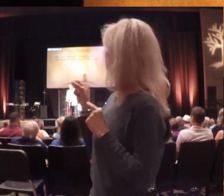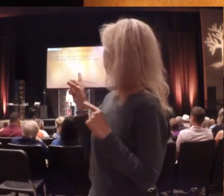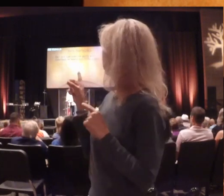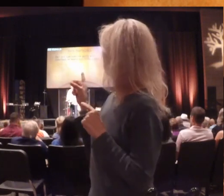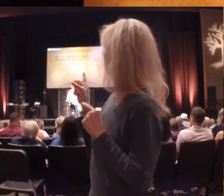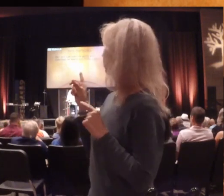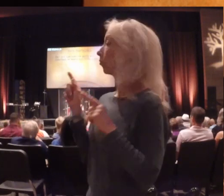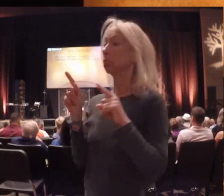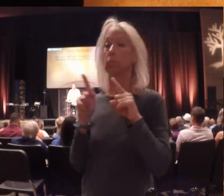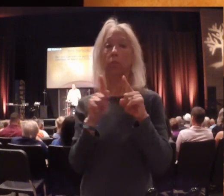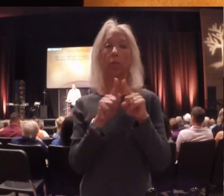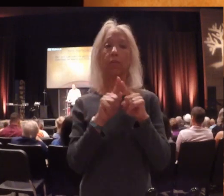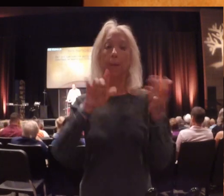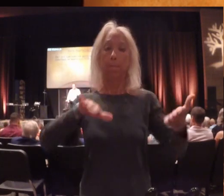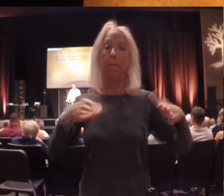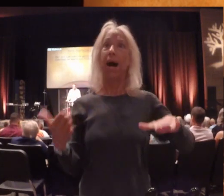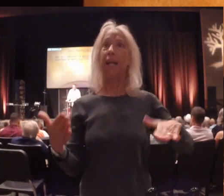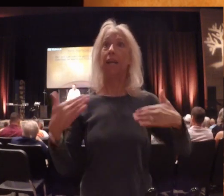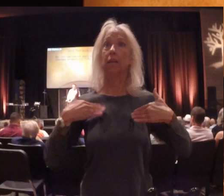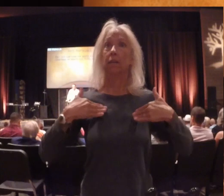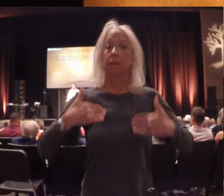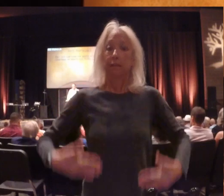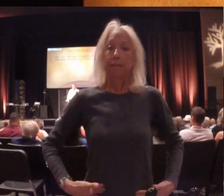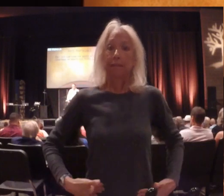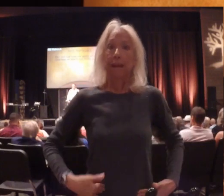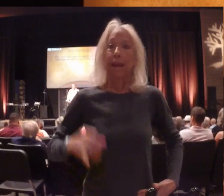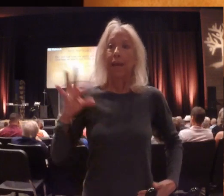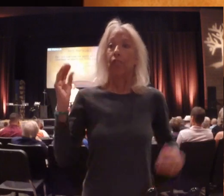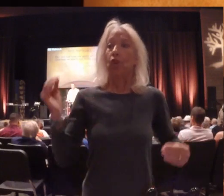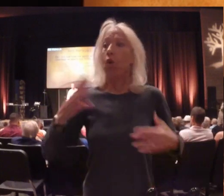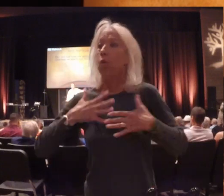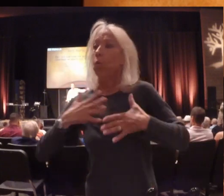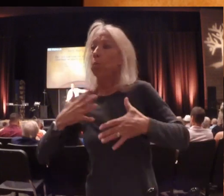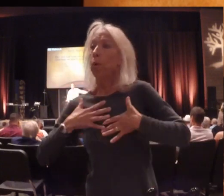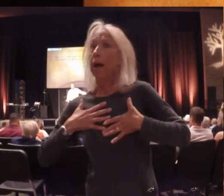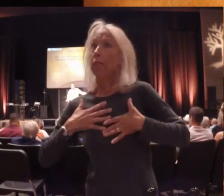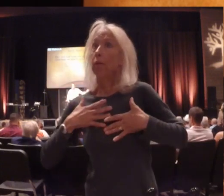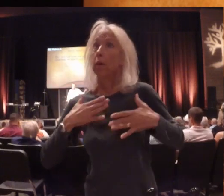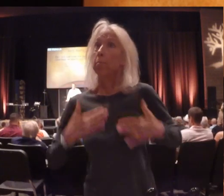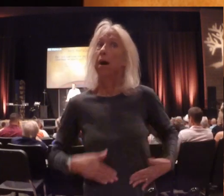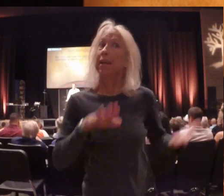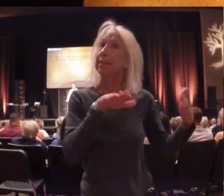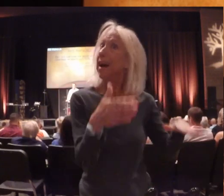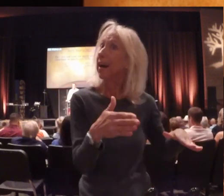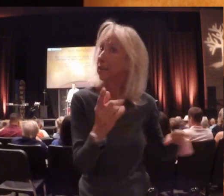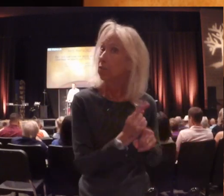as the body is dead without breath, so also faith is dead without good what,